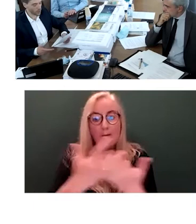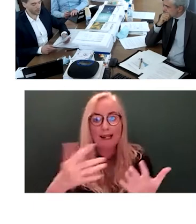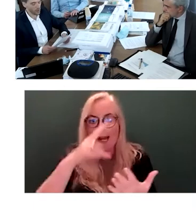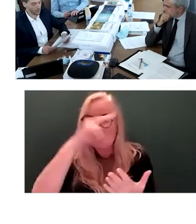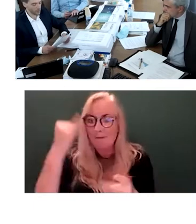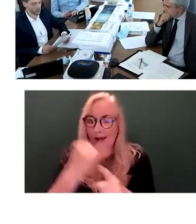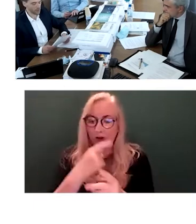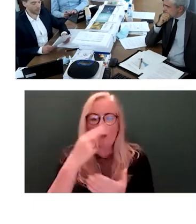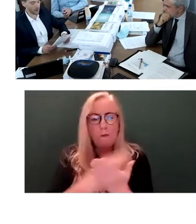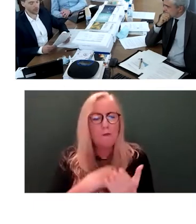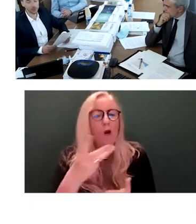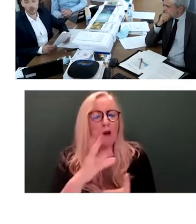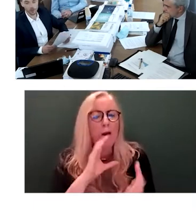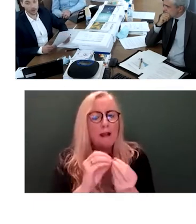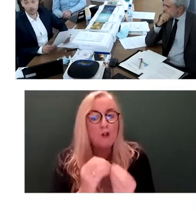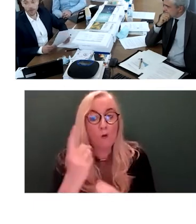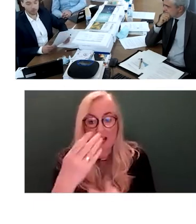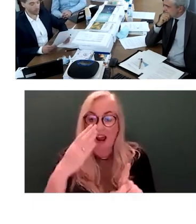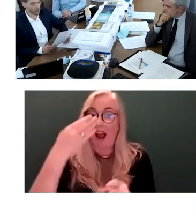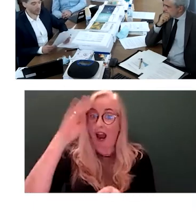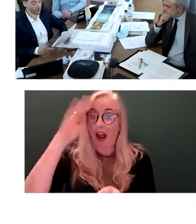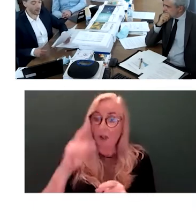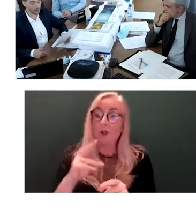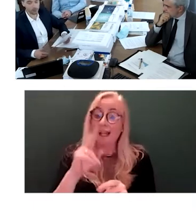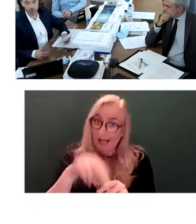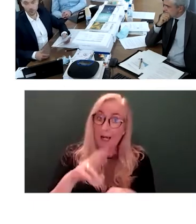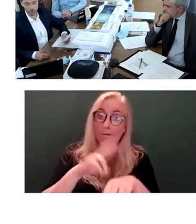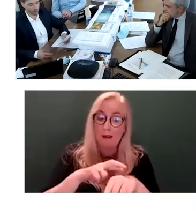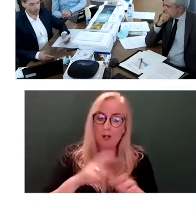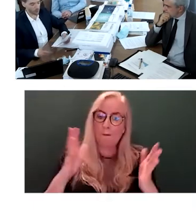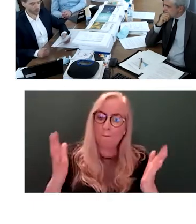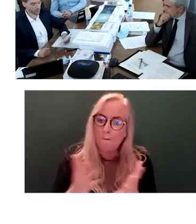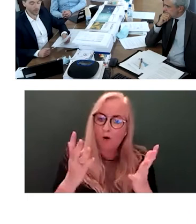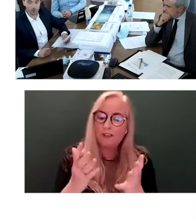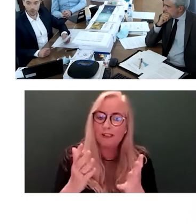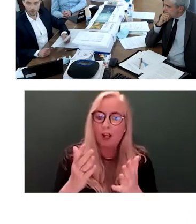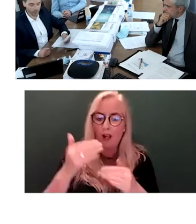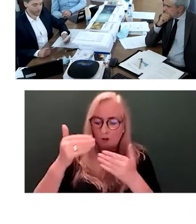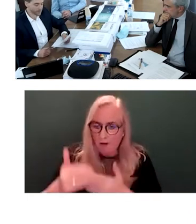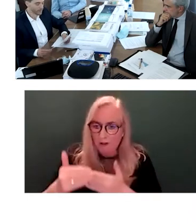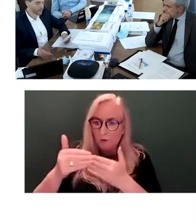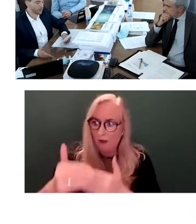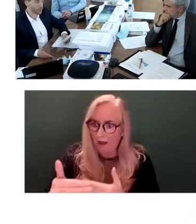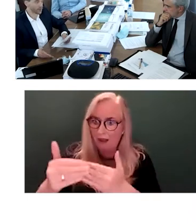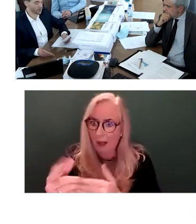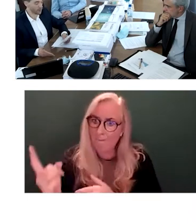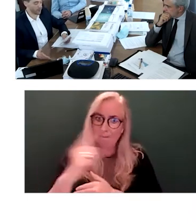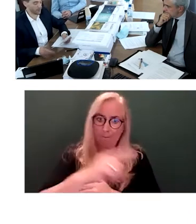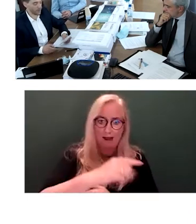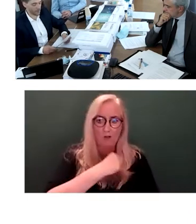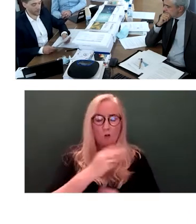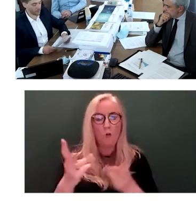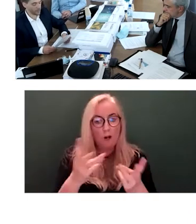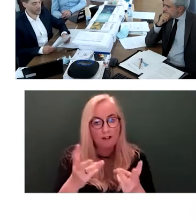mention one. For instance, Ireland could better promote a gradual return to work. Currently, persons who